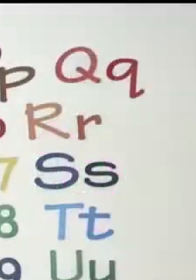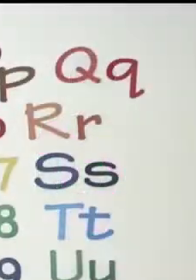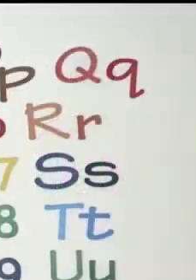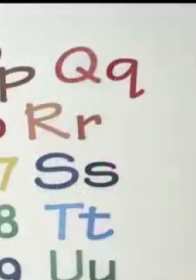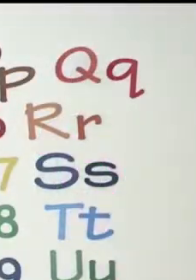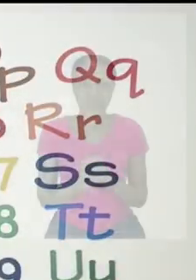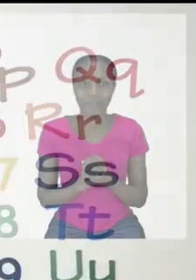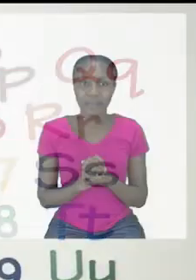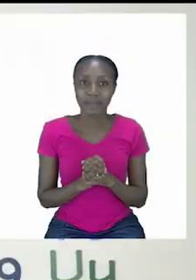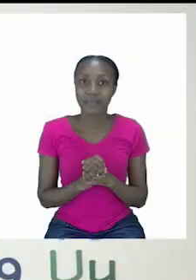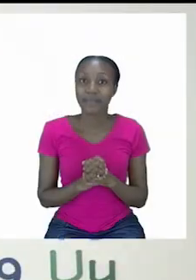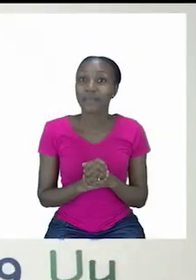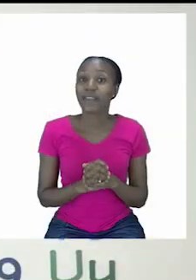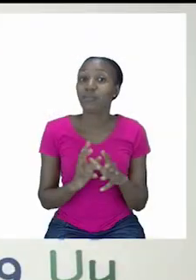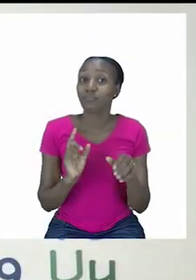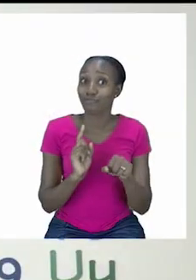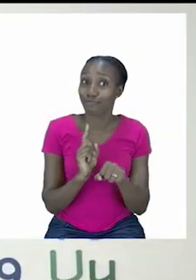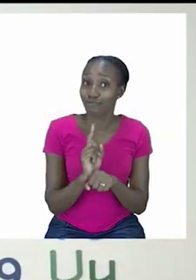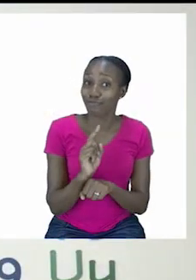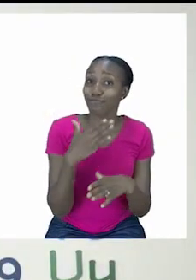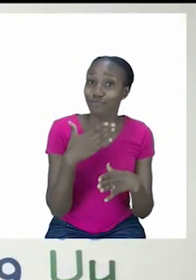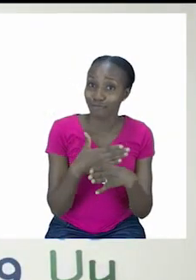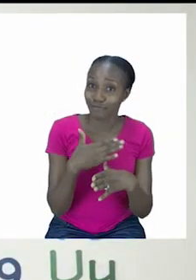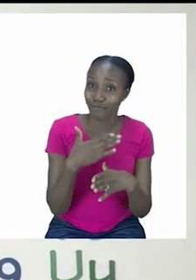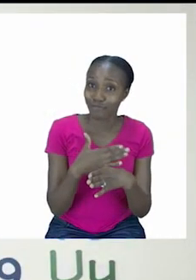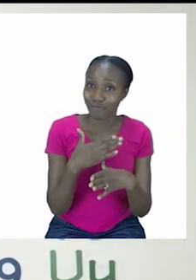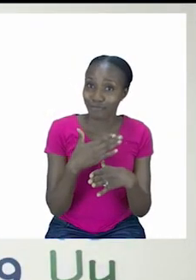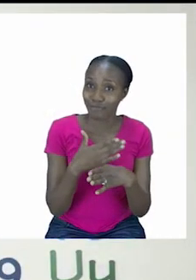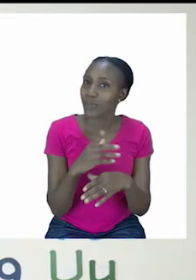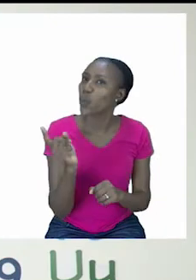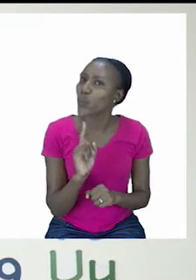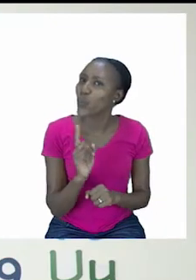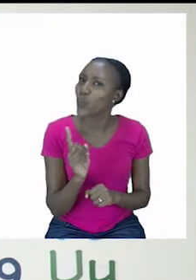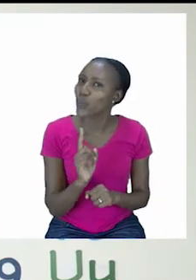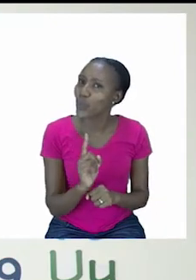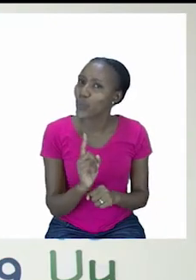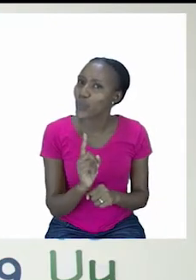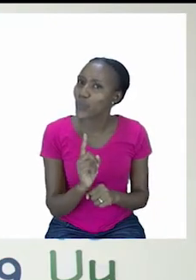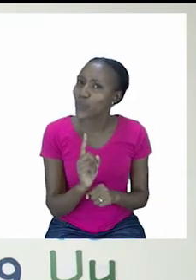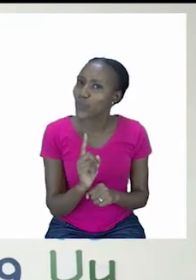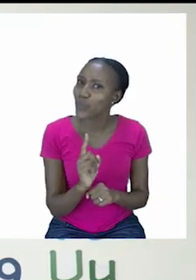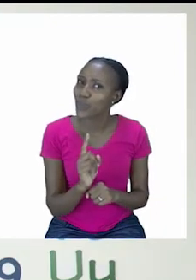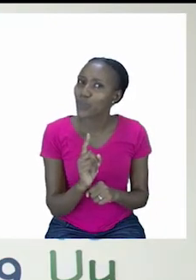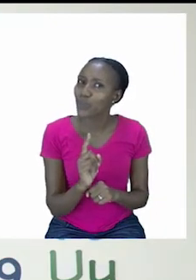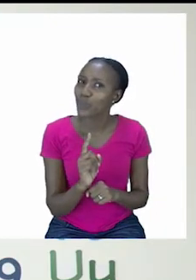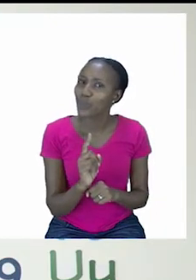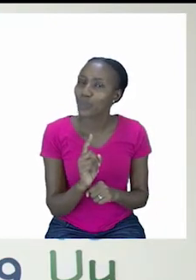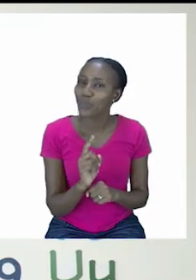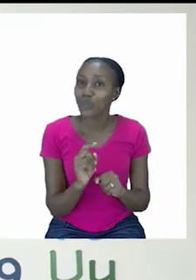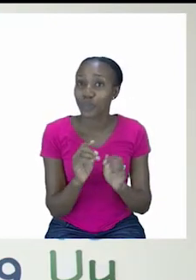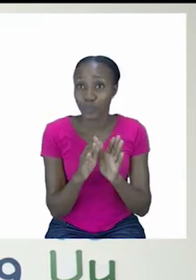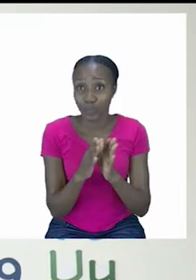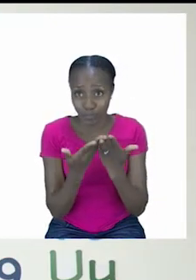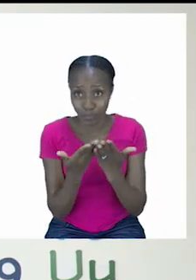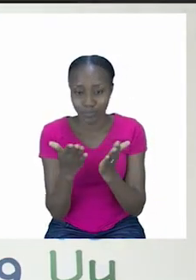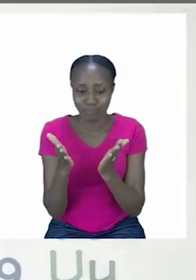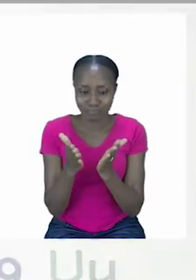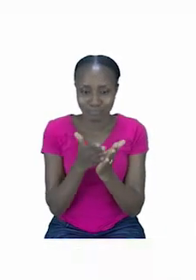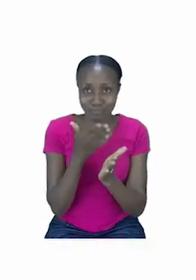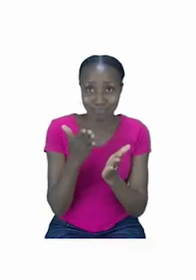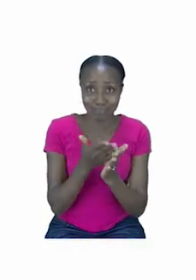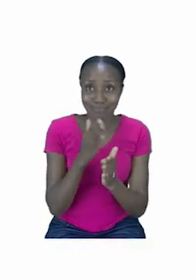Our first activity for today, my friends, is coming from page